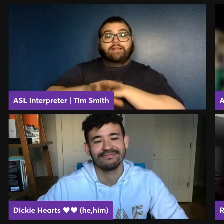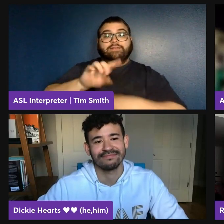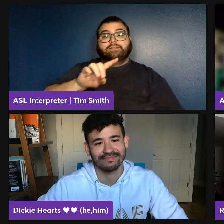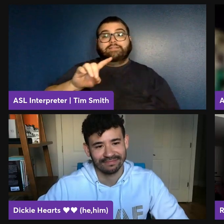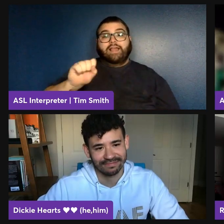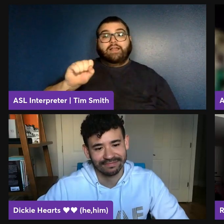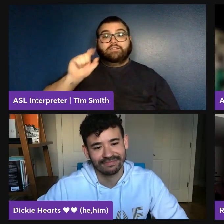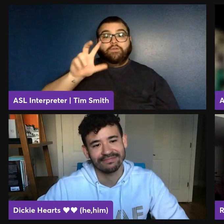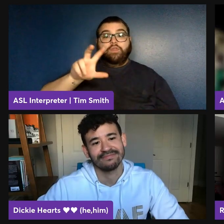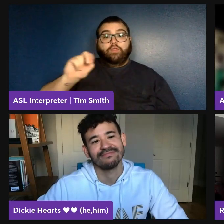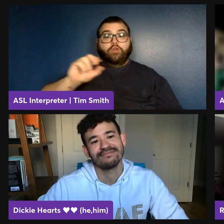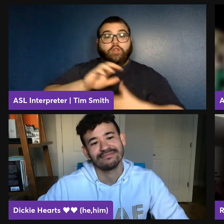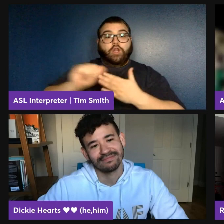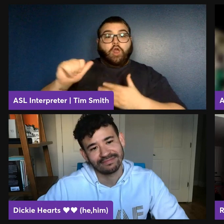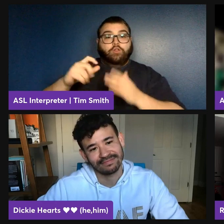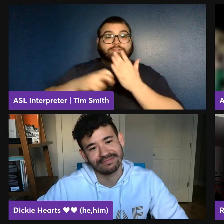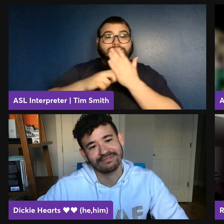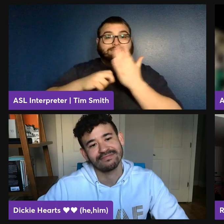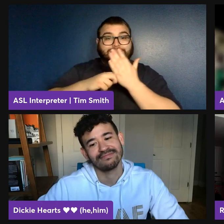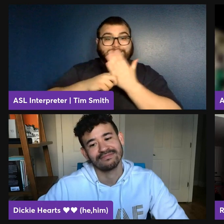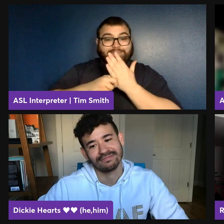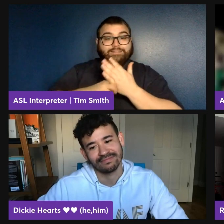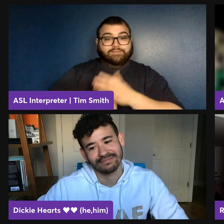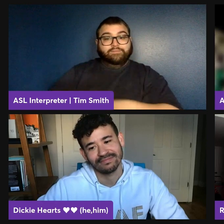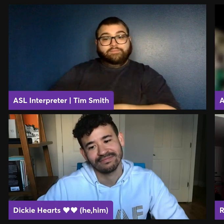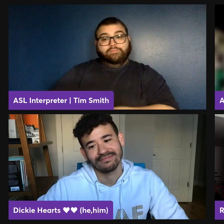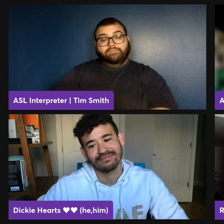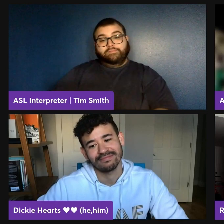for $30 tickets. And